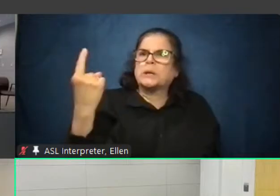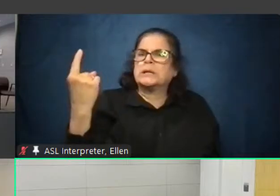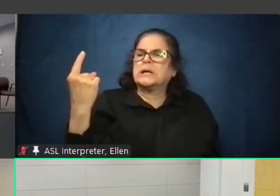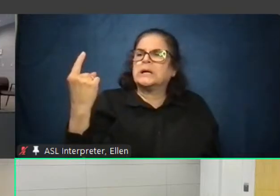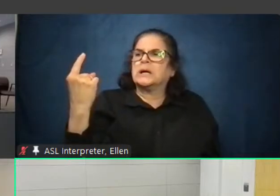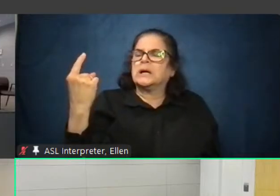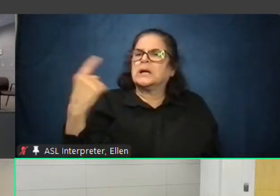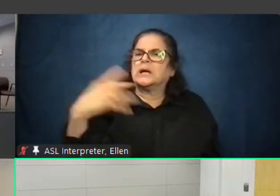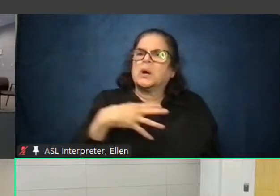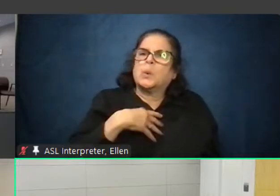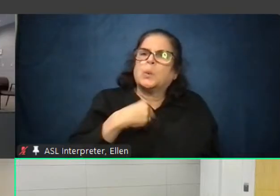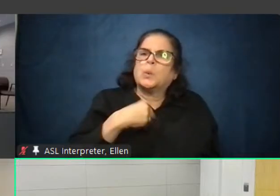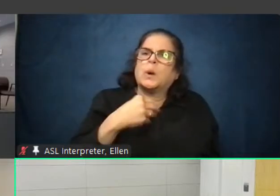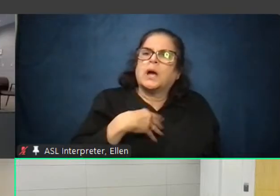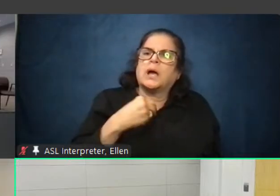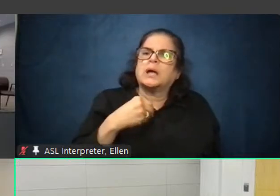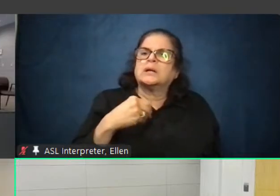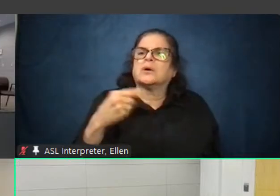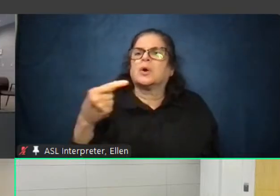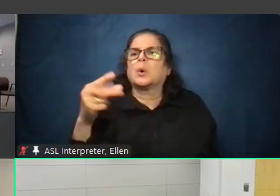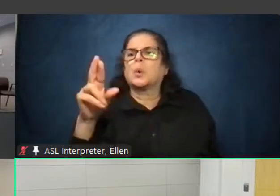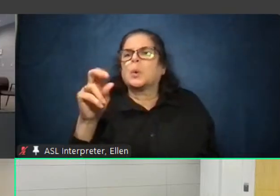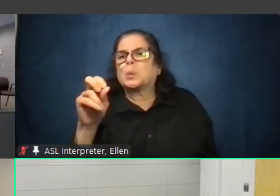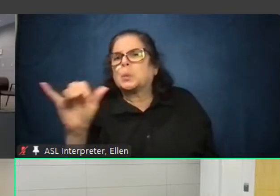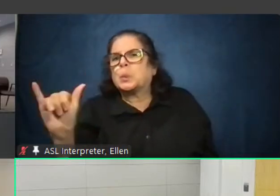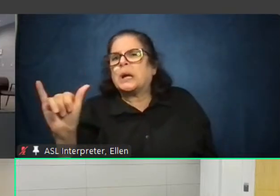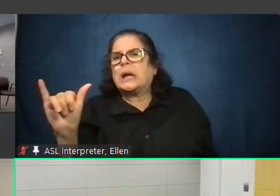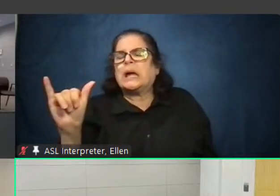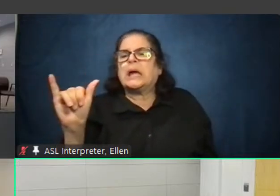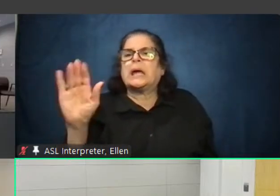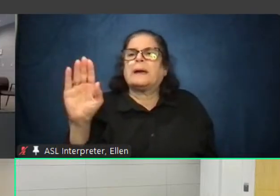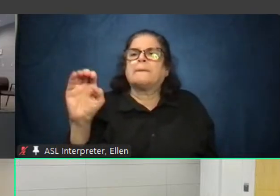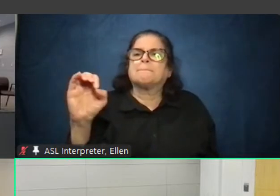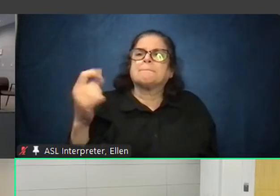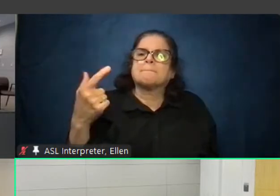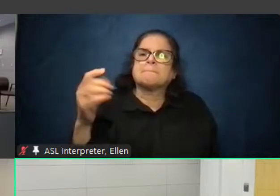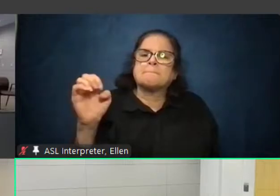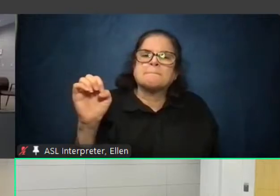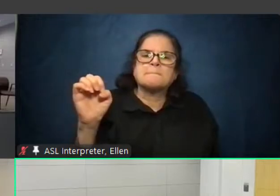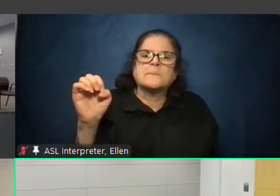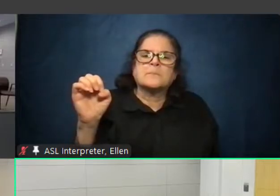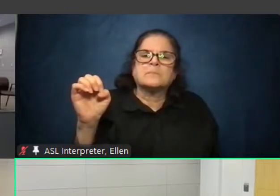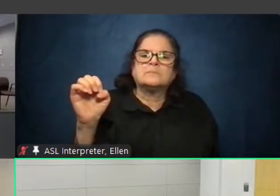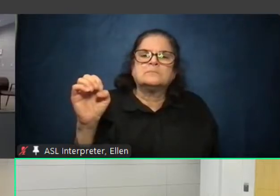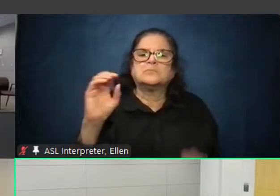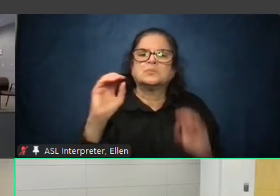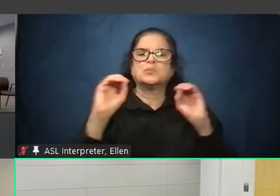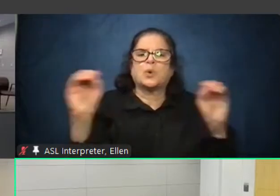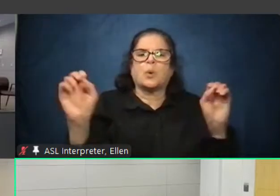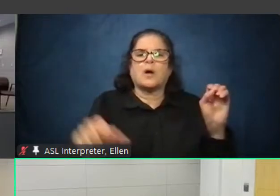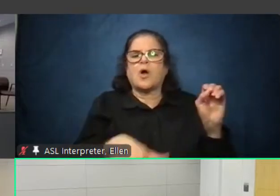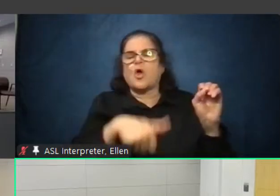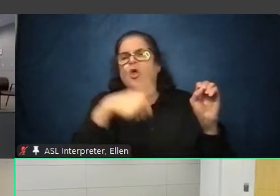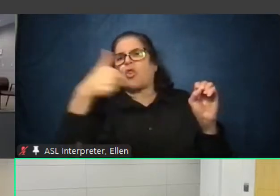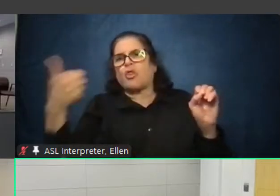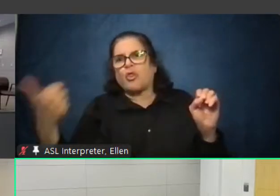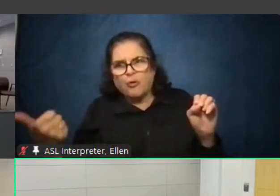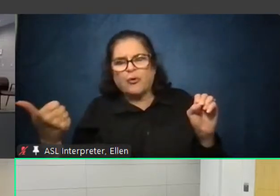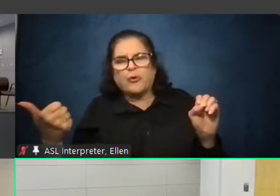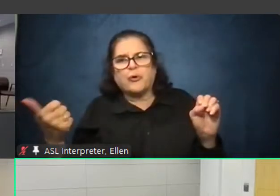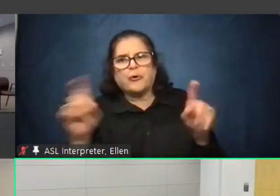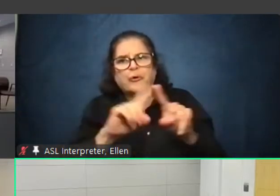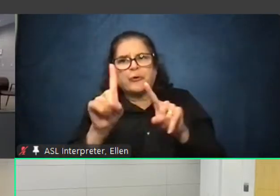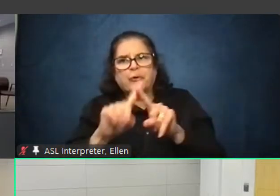or grayish colors, or like not any other colors to be per se? Is that for